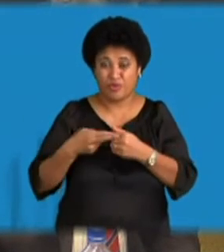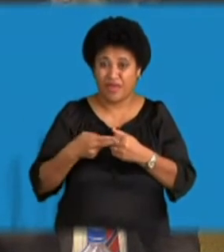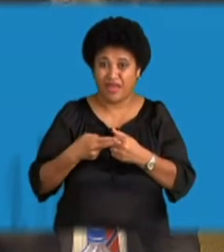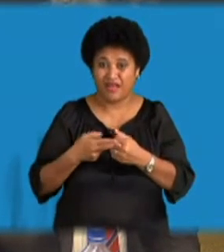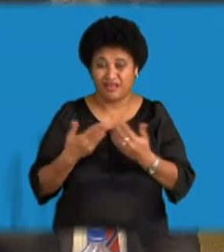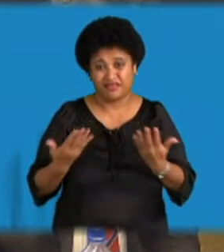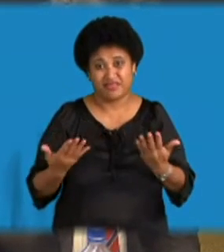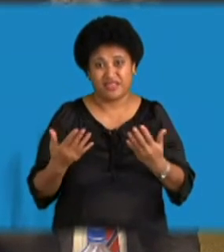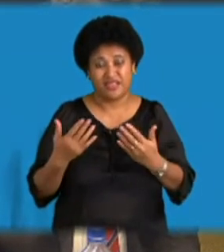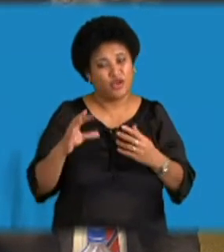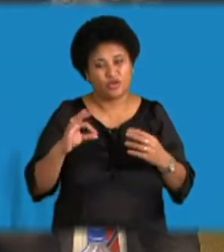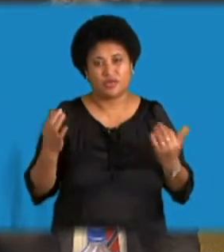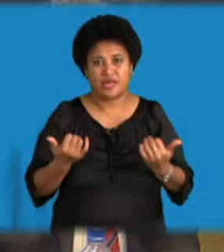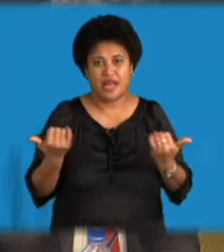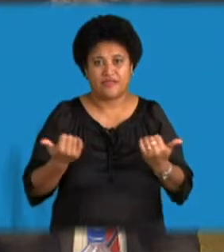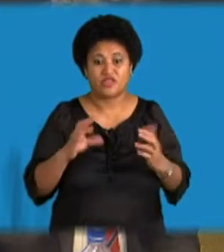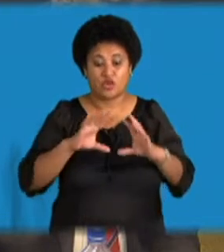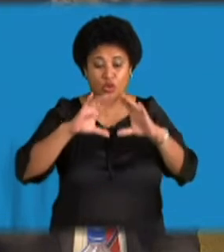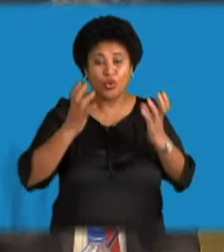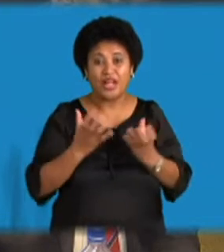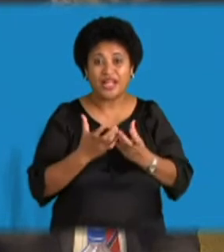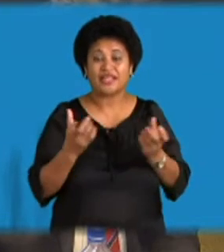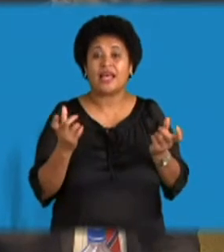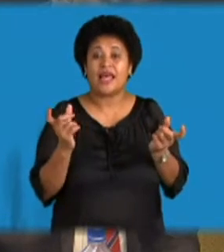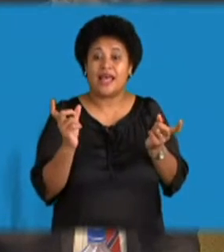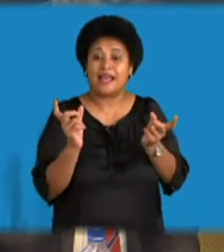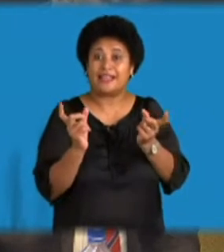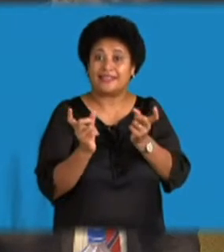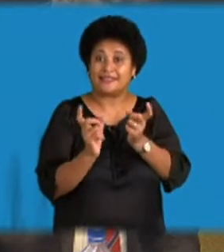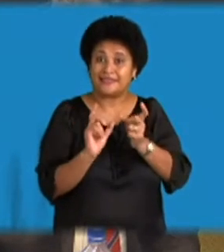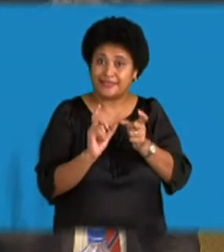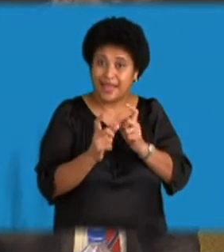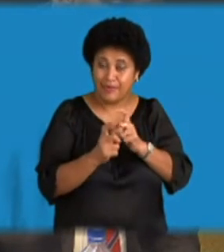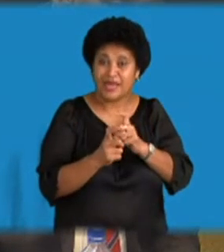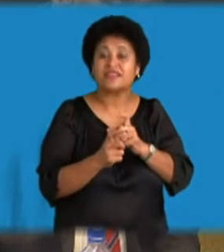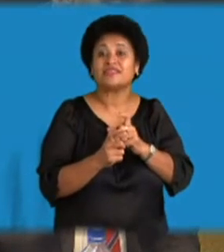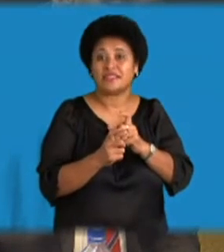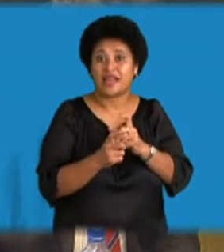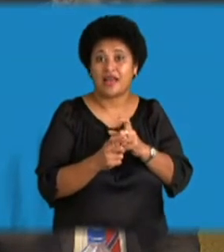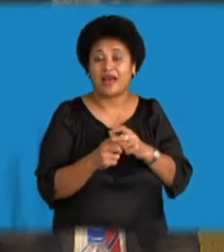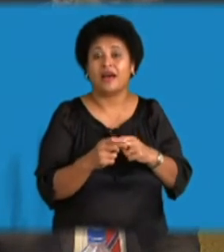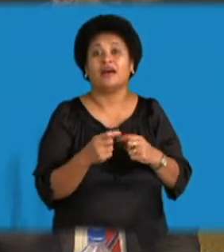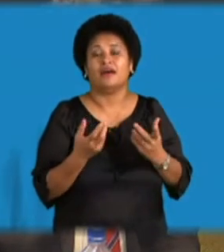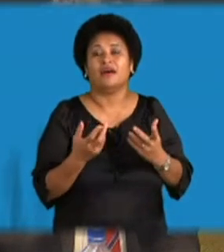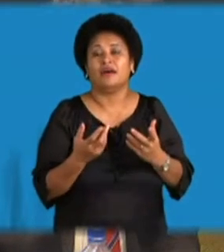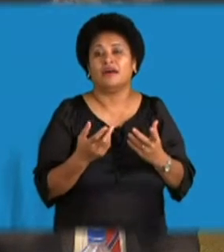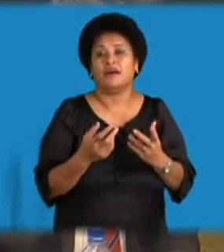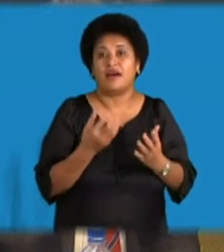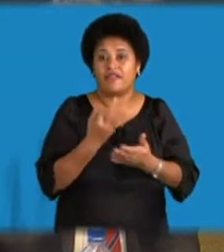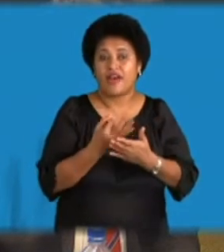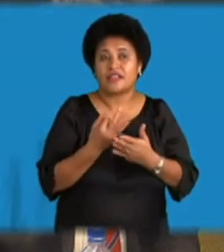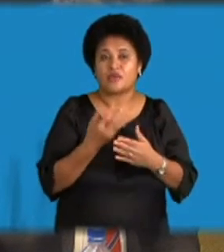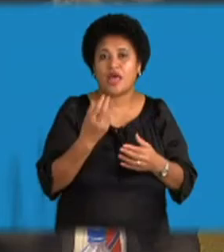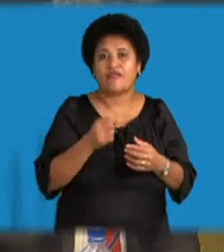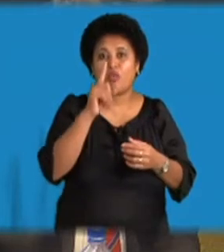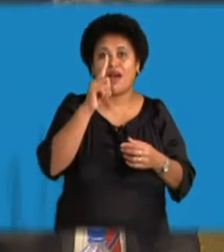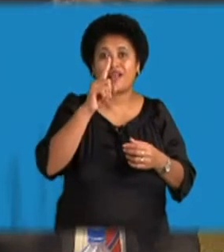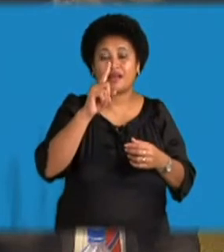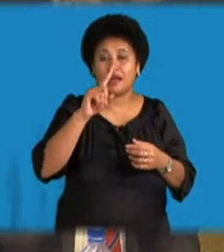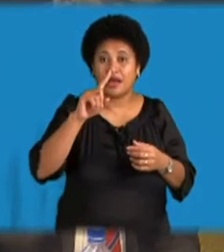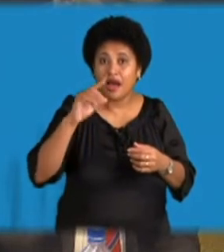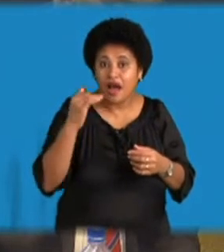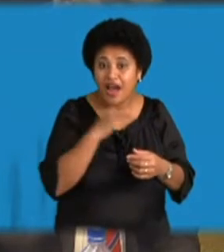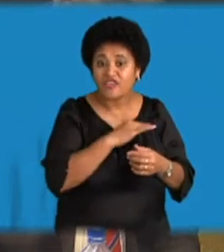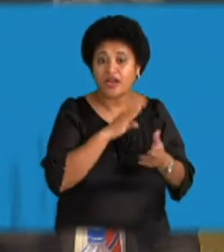World Climate Finance, the pledge of $100 billion, as we see there's recently a stock take done. In fact,